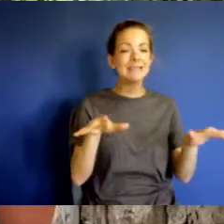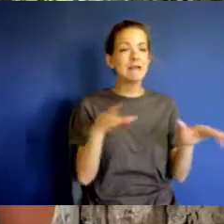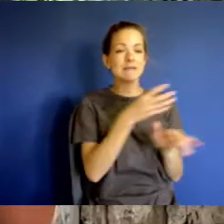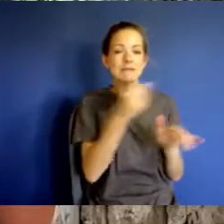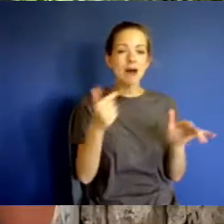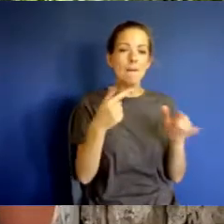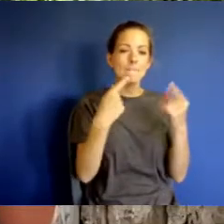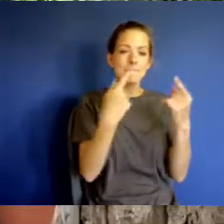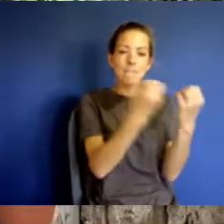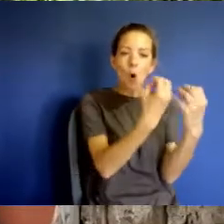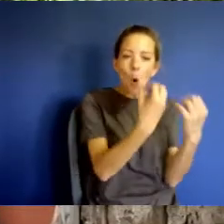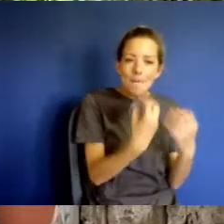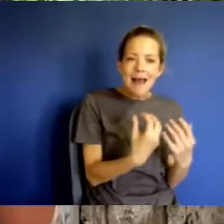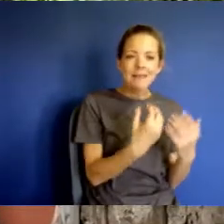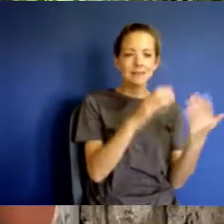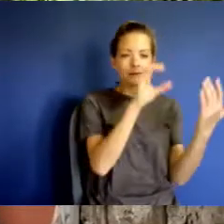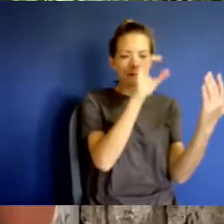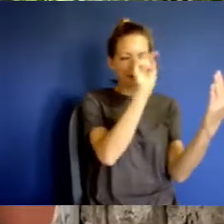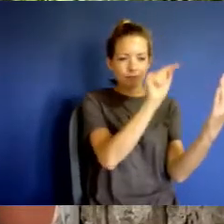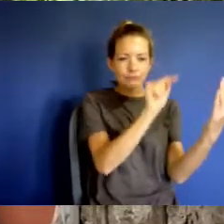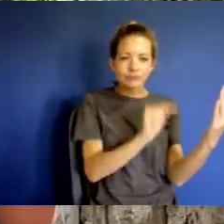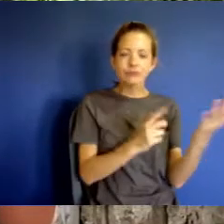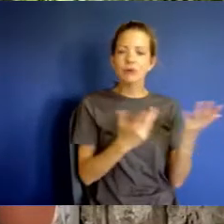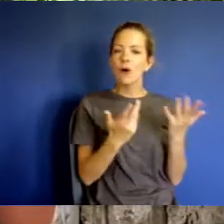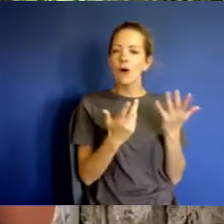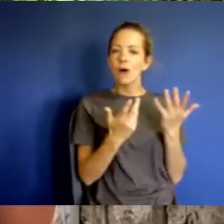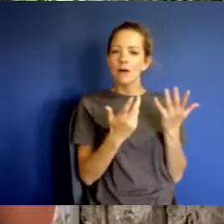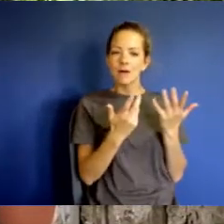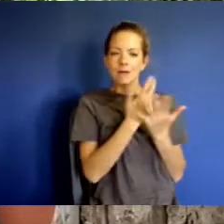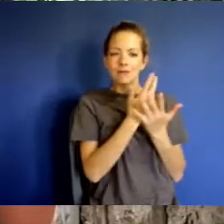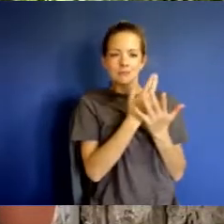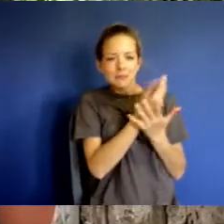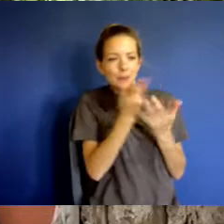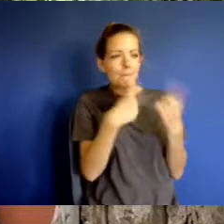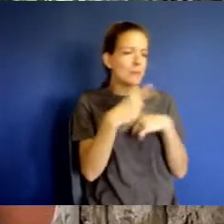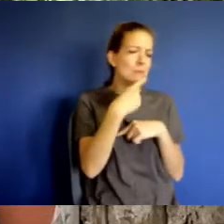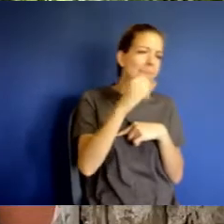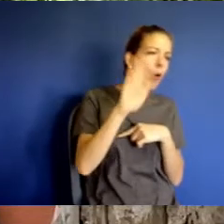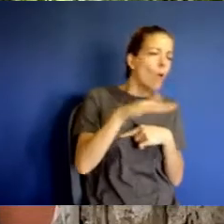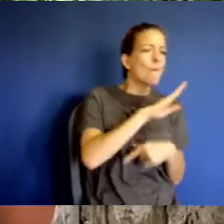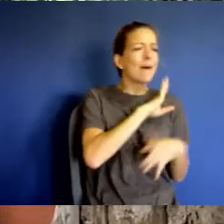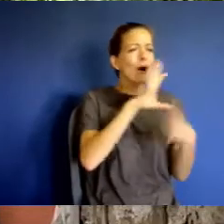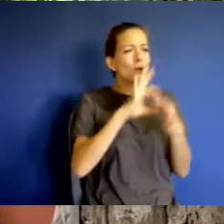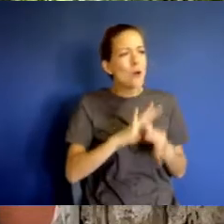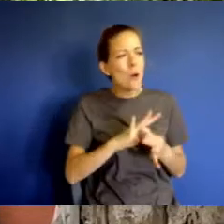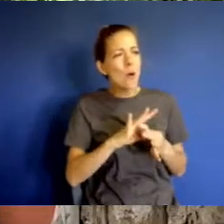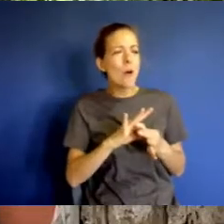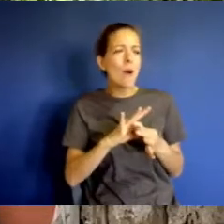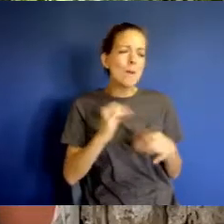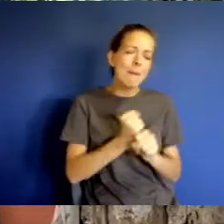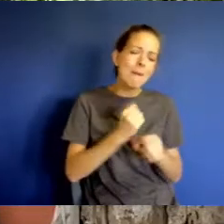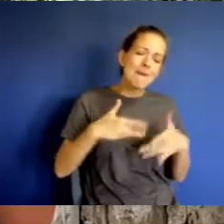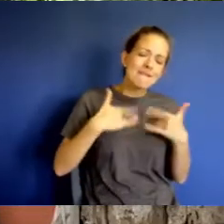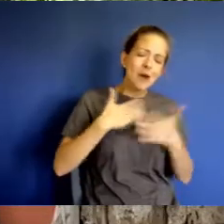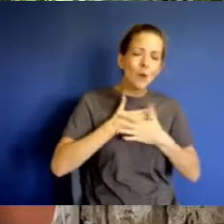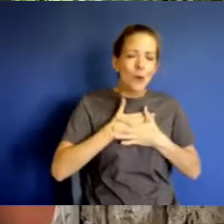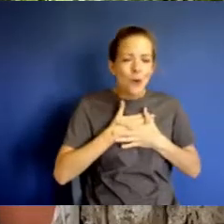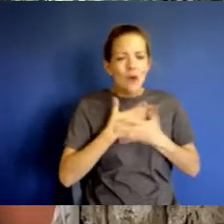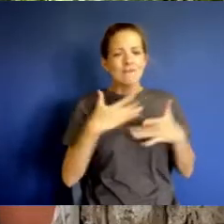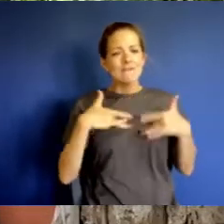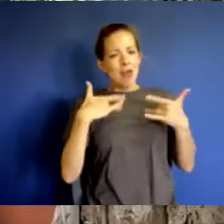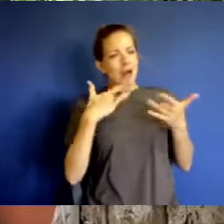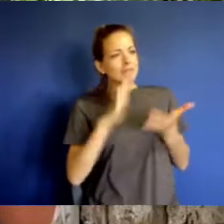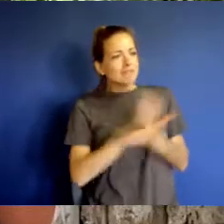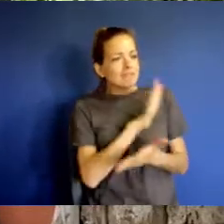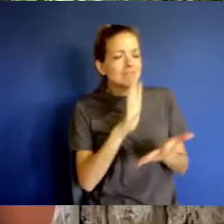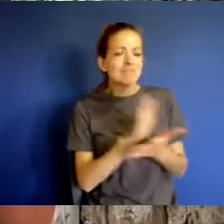results coming up, some of the quotes that you've given us, some of the information about how Park Yoga's made you feel and how it's kind of brought